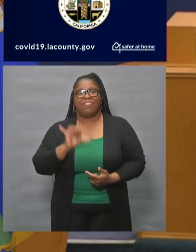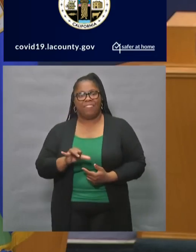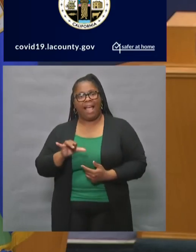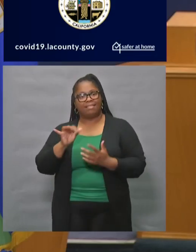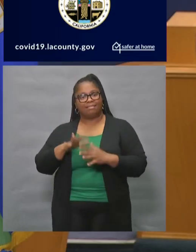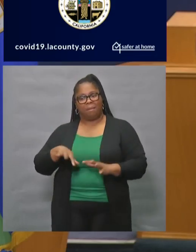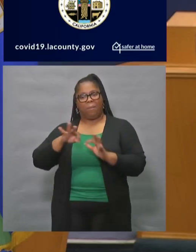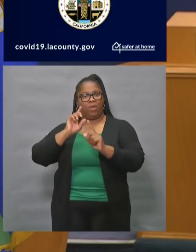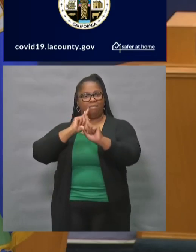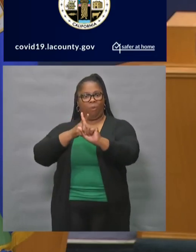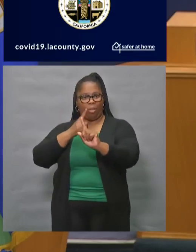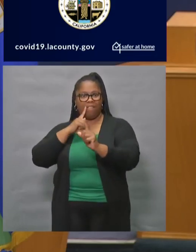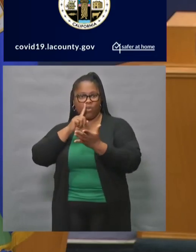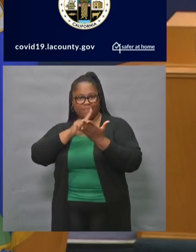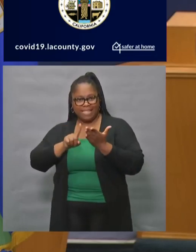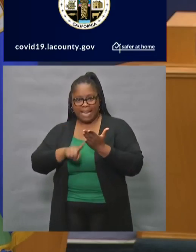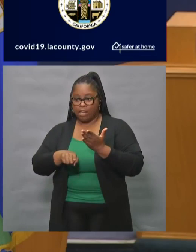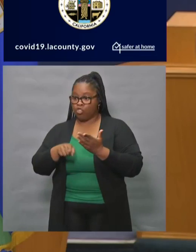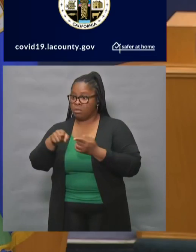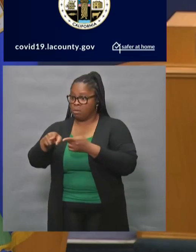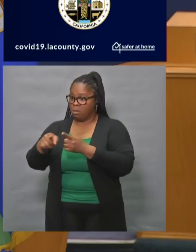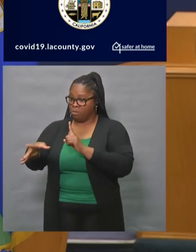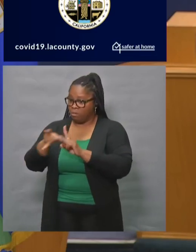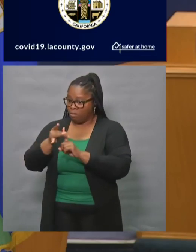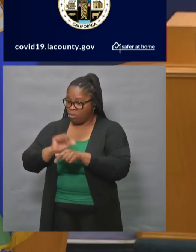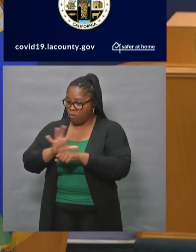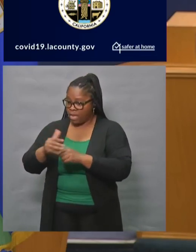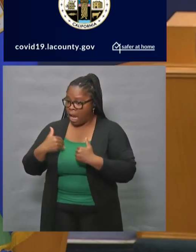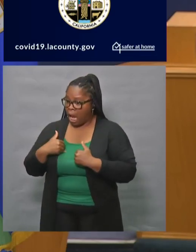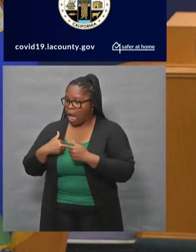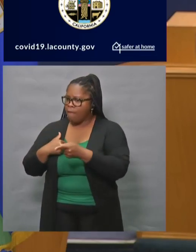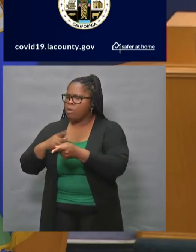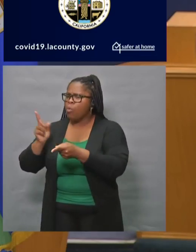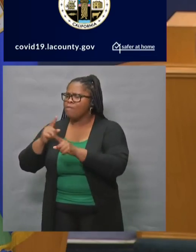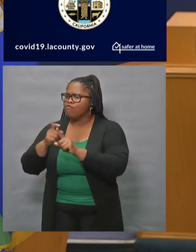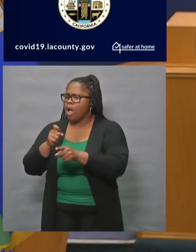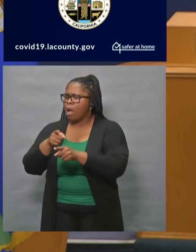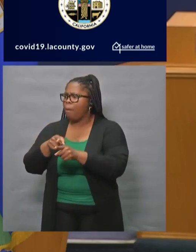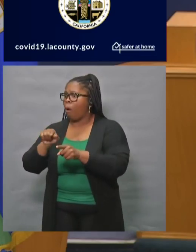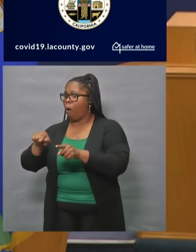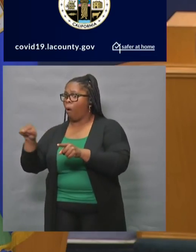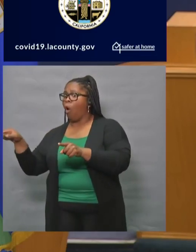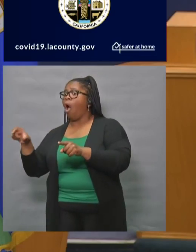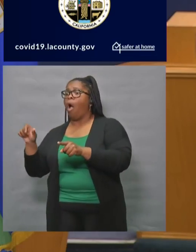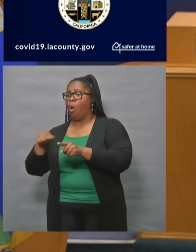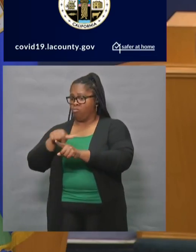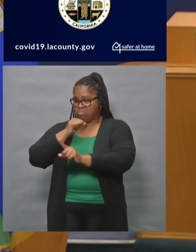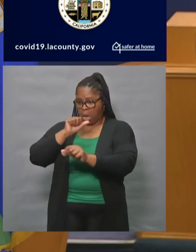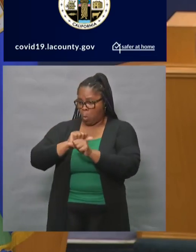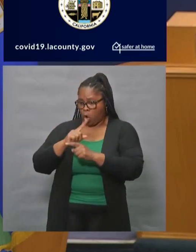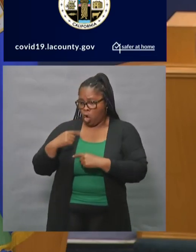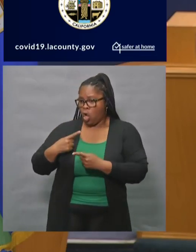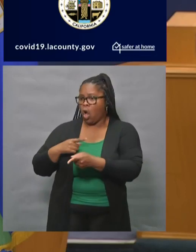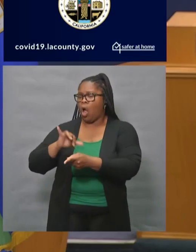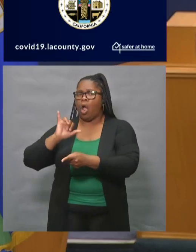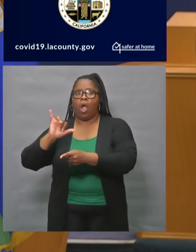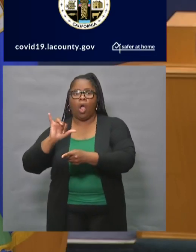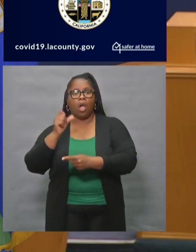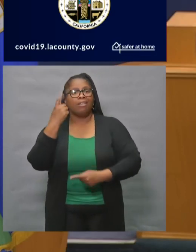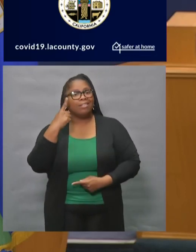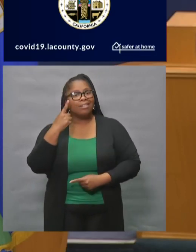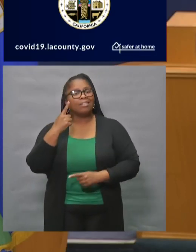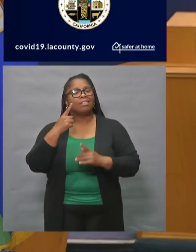this employee here? What other employees may they have been in contact with? Remember, you go back 48 hours from the time a person